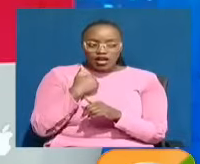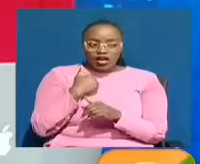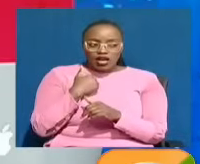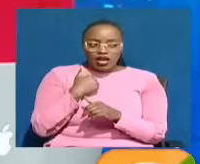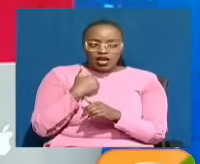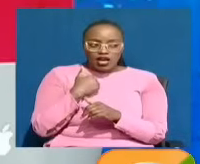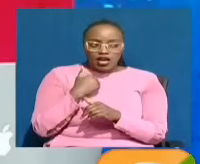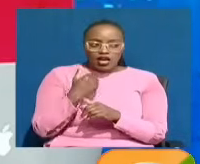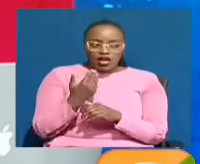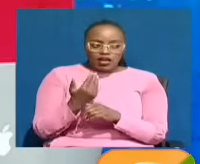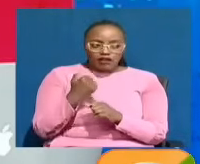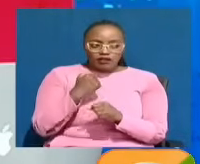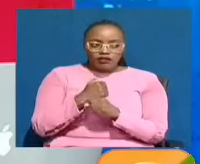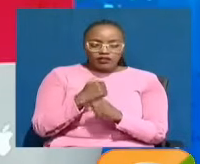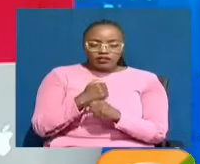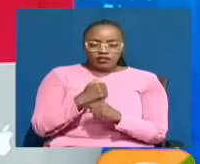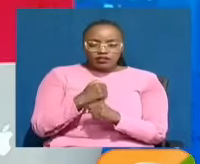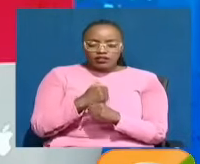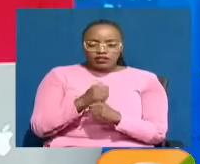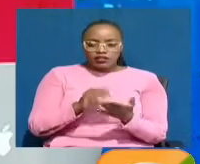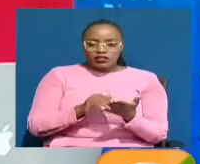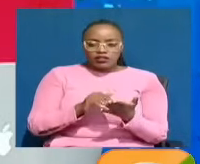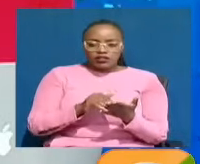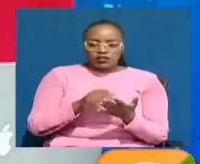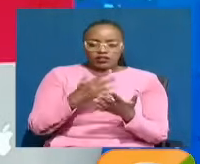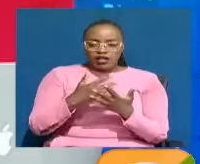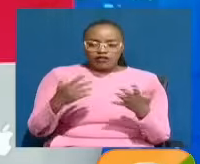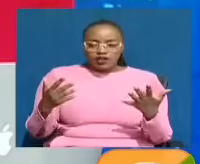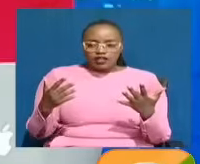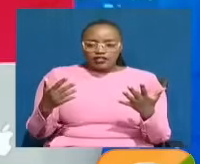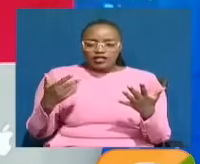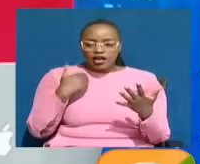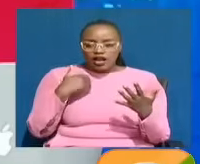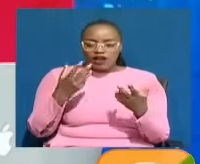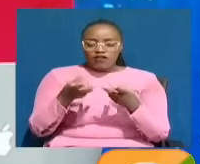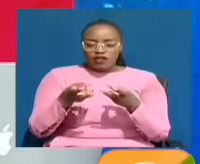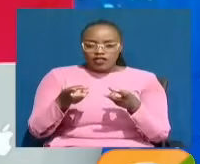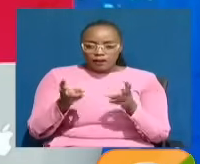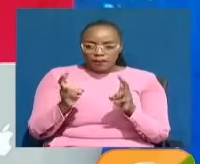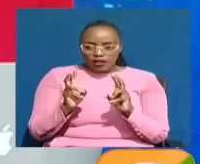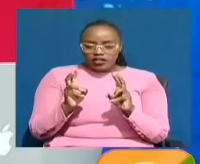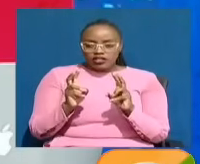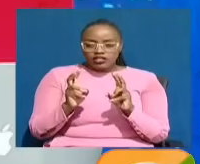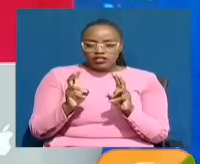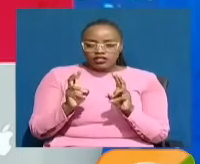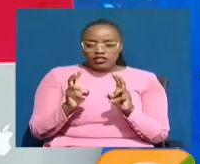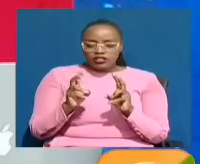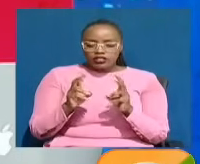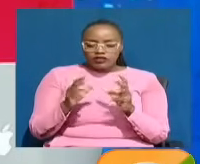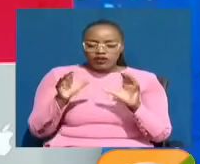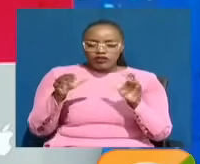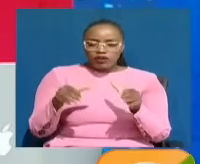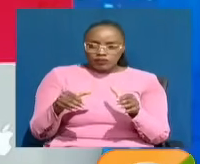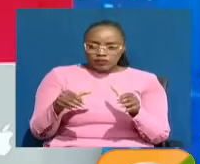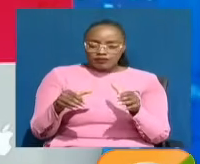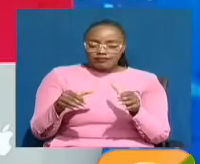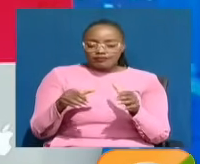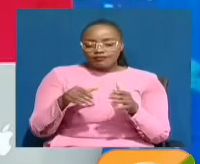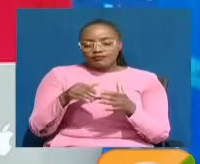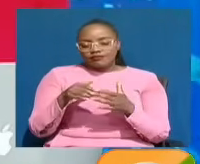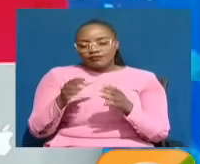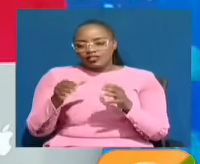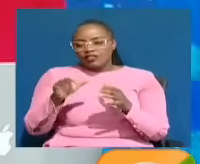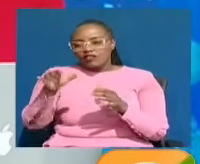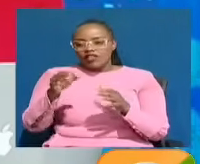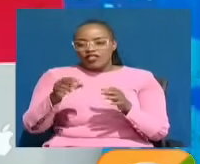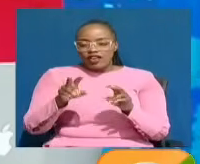you, the PS State Department for Parliamentary Affairs. There is a panel to jointly appoint a reputable firm, consortium of firms to undertake the evaluation.